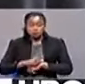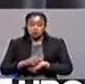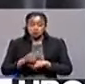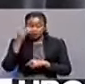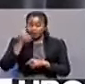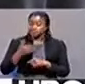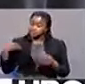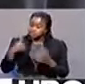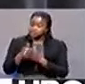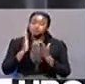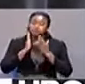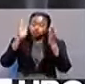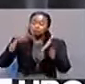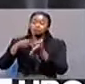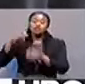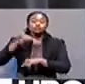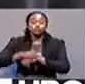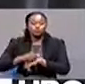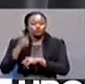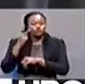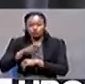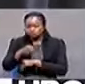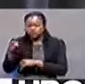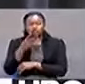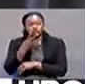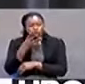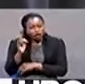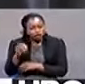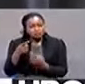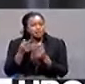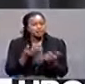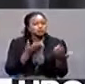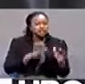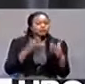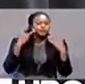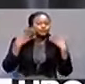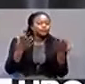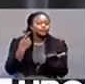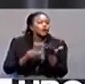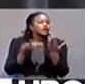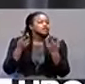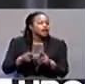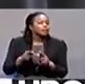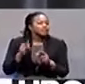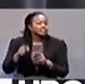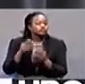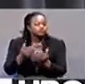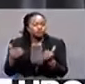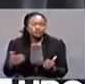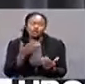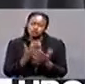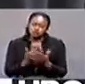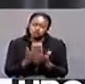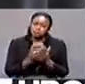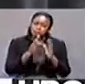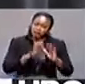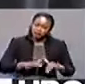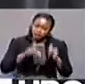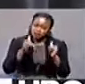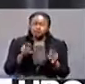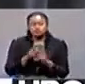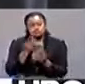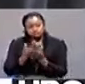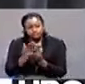passed on, we do not know what would happen to these children. I want to plead with Parliament, I want to plead with you,